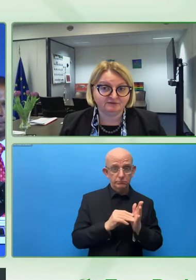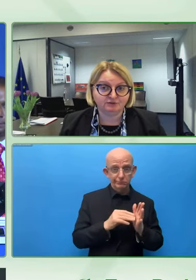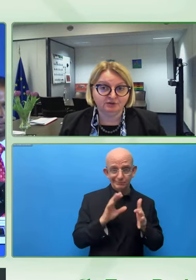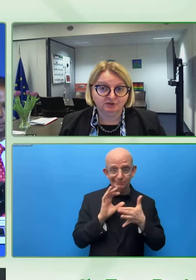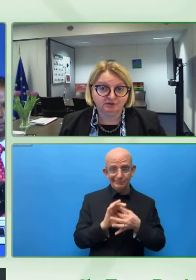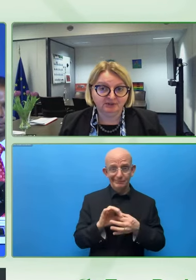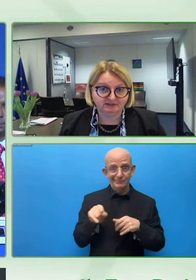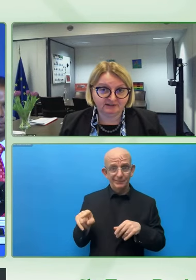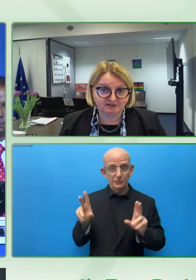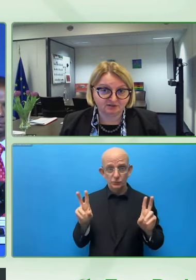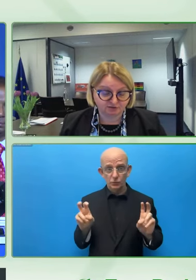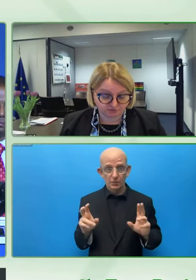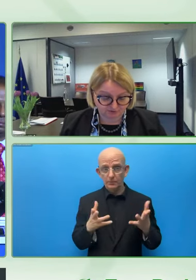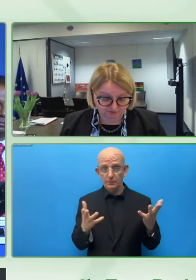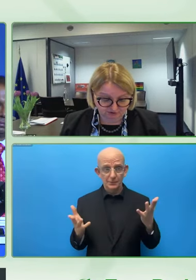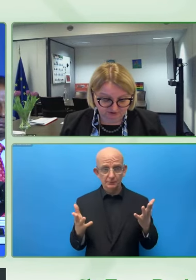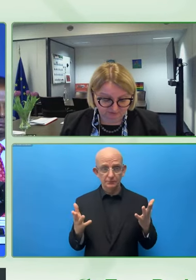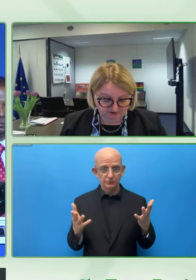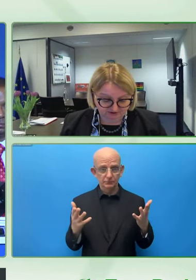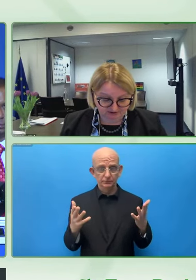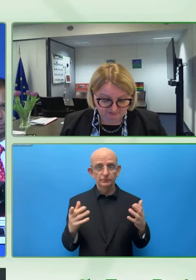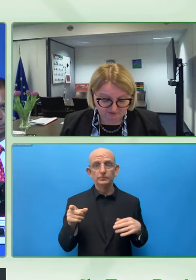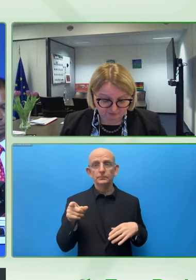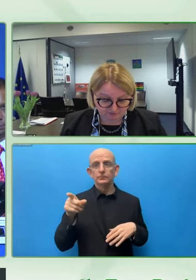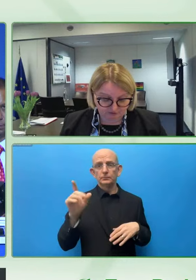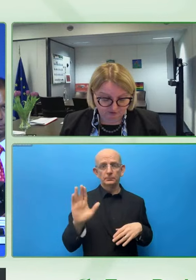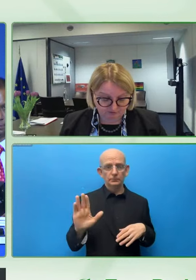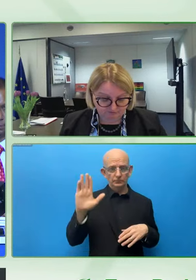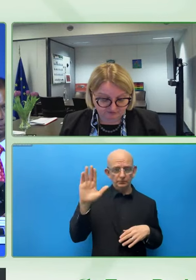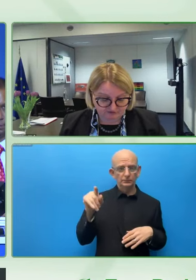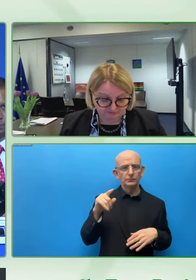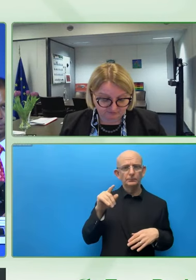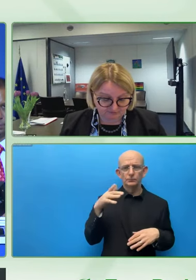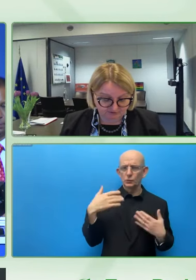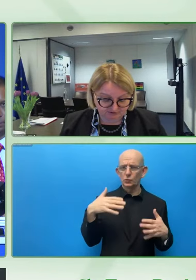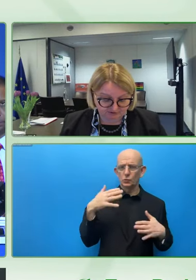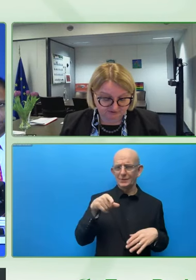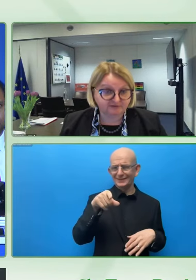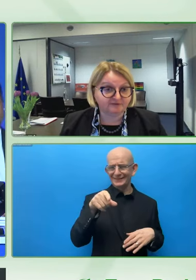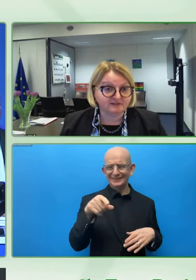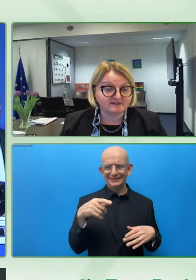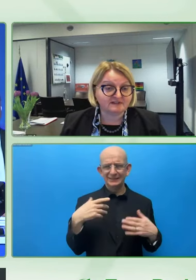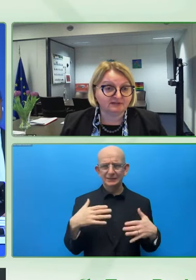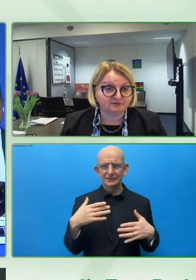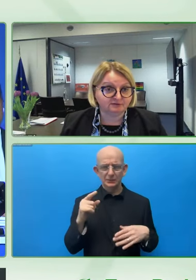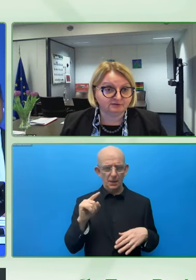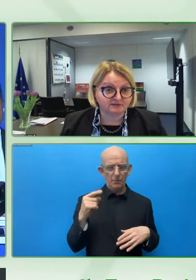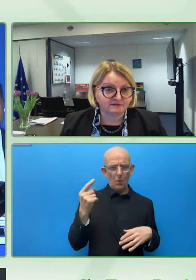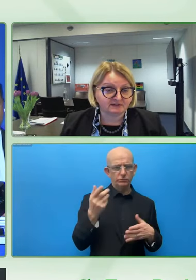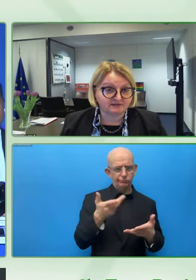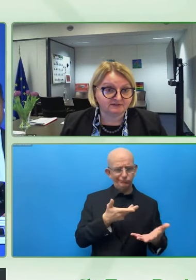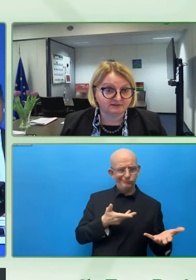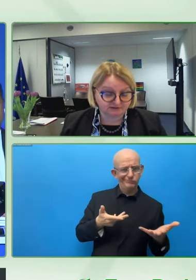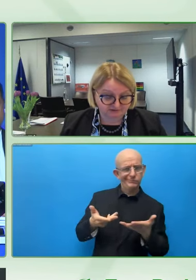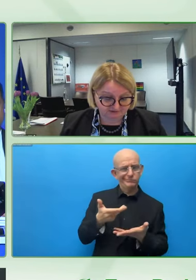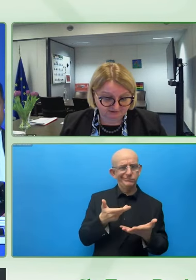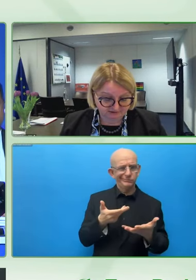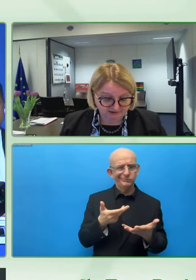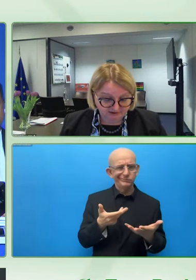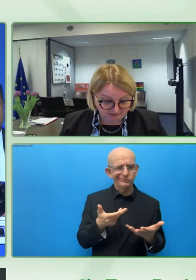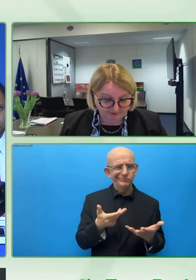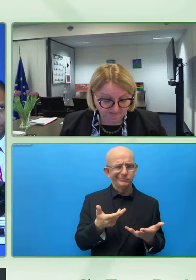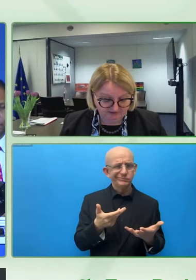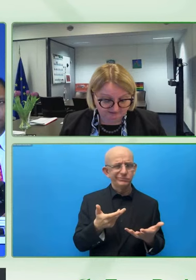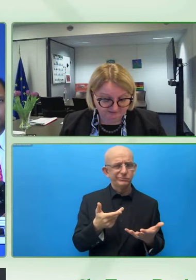that we have to pay attention to when it comes to, first of all, different stakeholders and